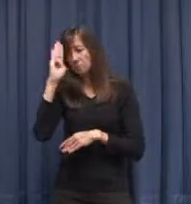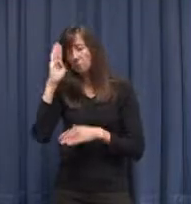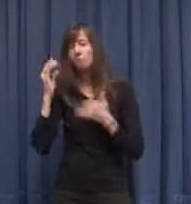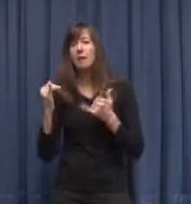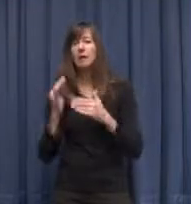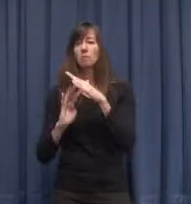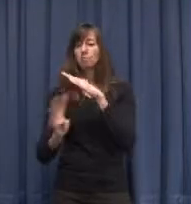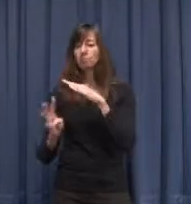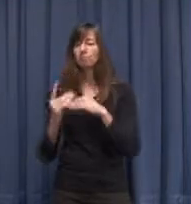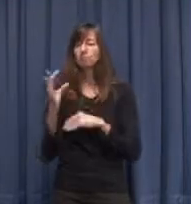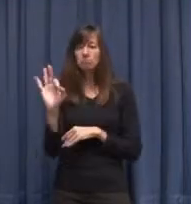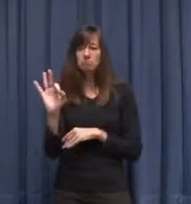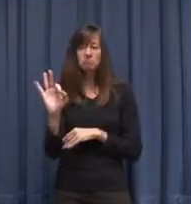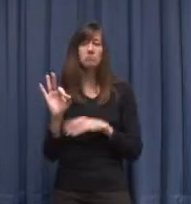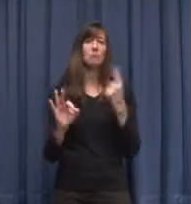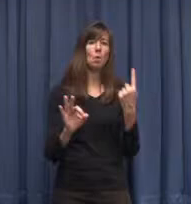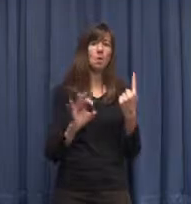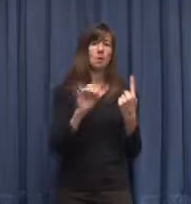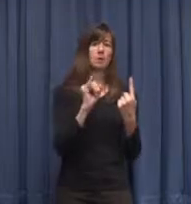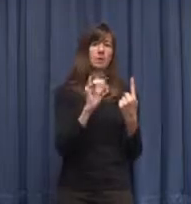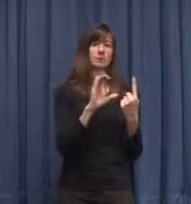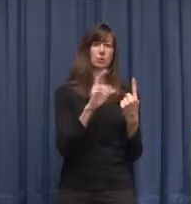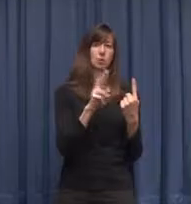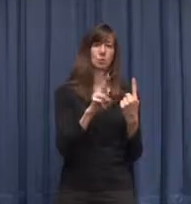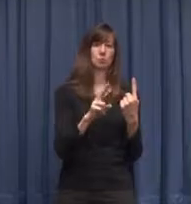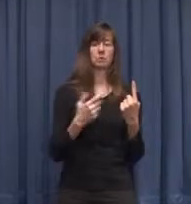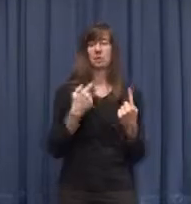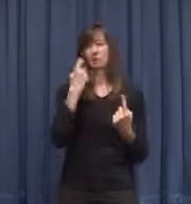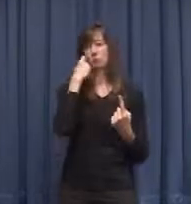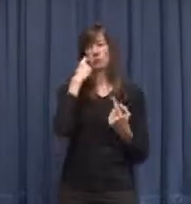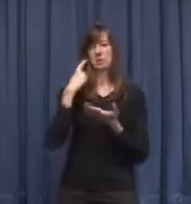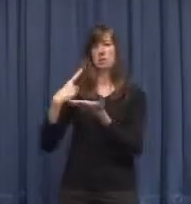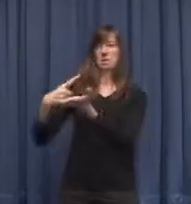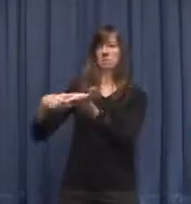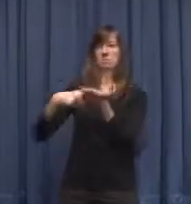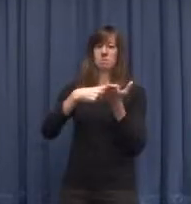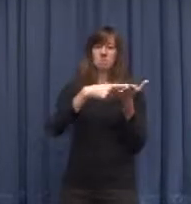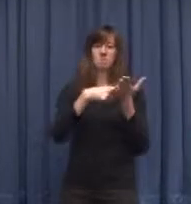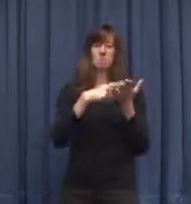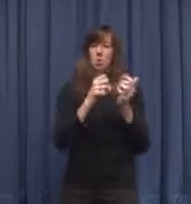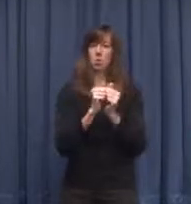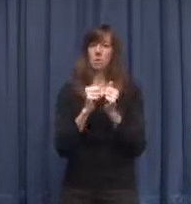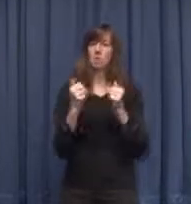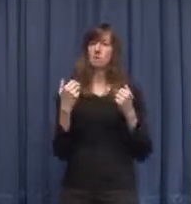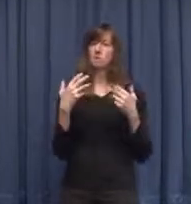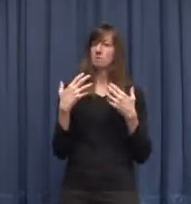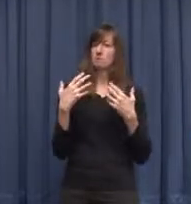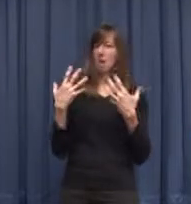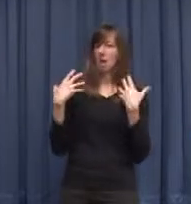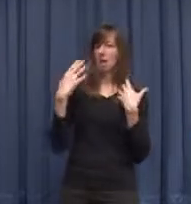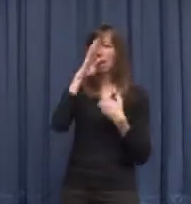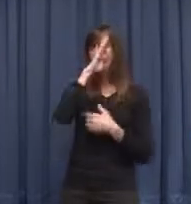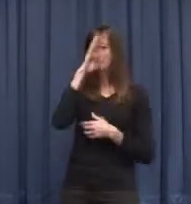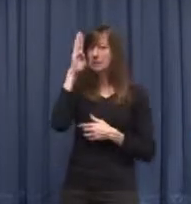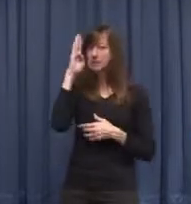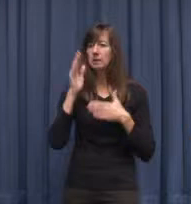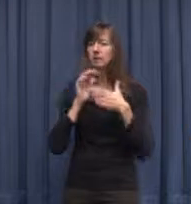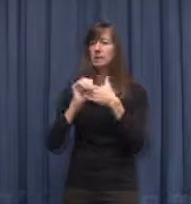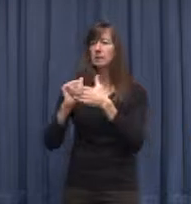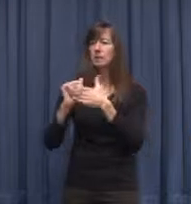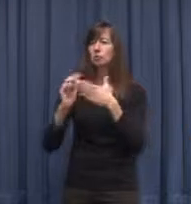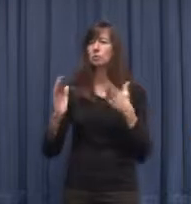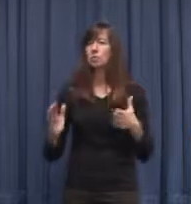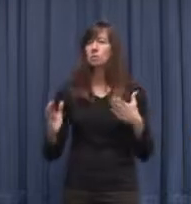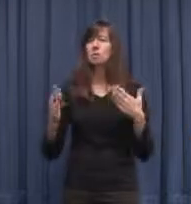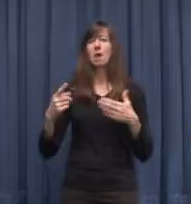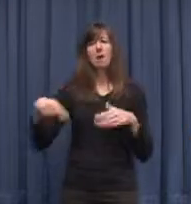regularly with all of our hospital leaders. They are doing a great job them and, of course, their great staffs, both